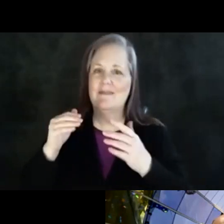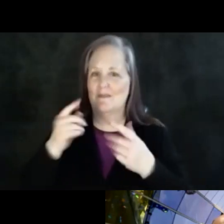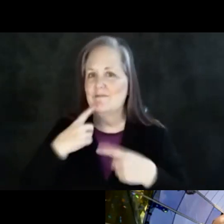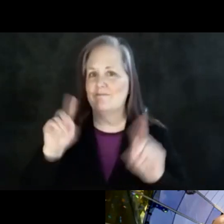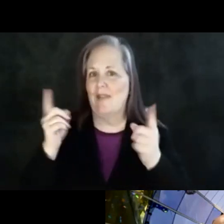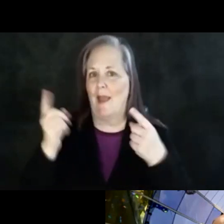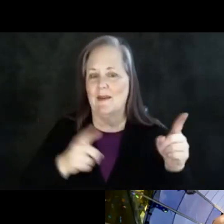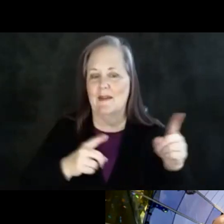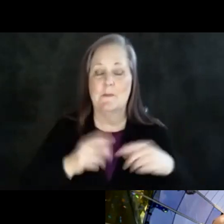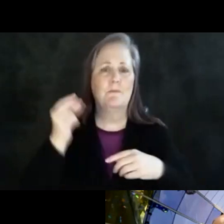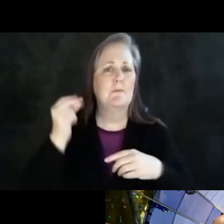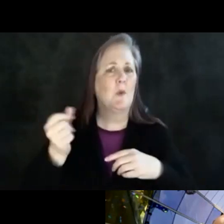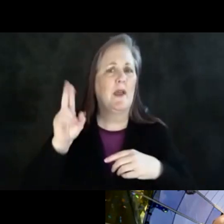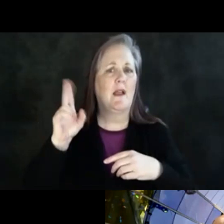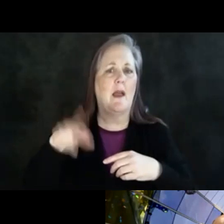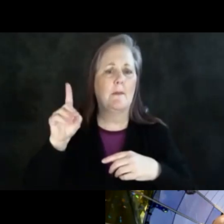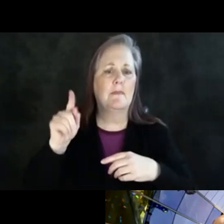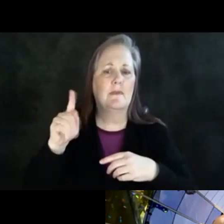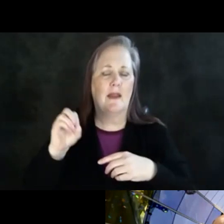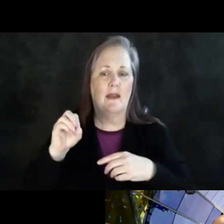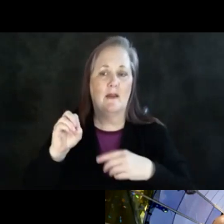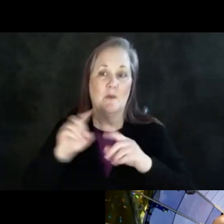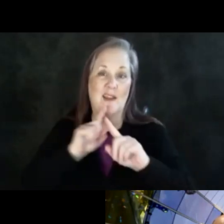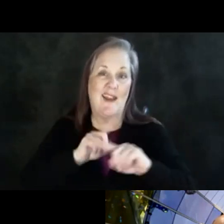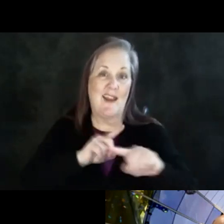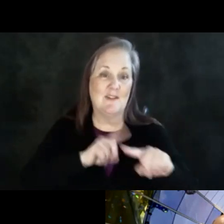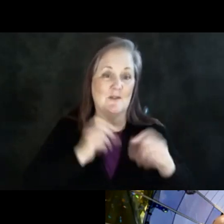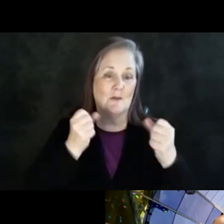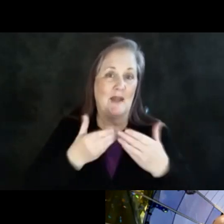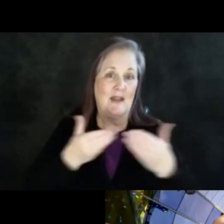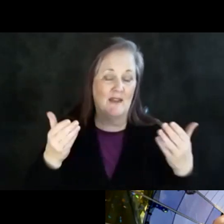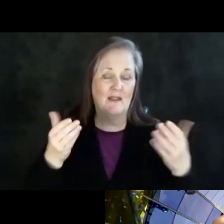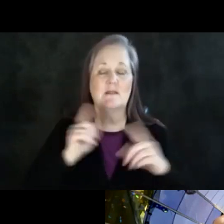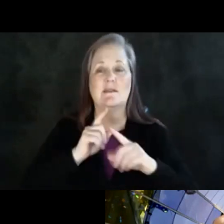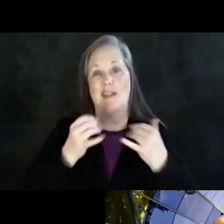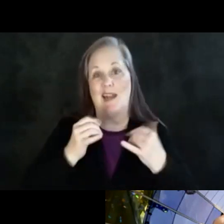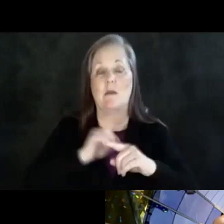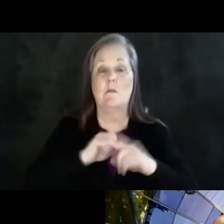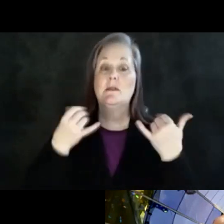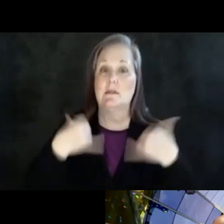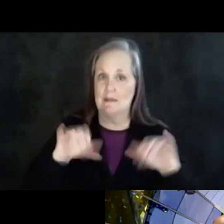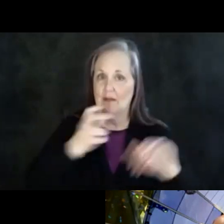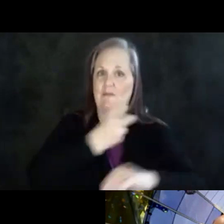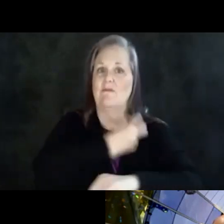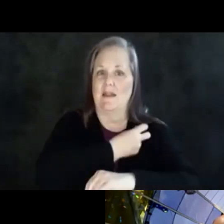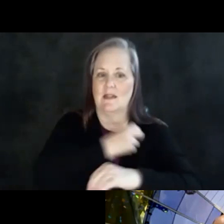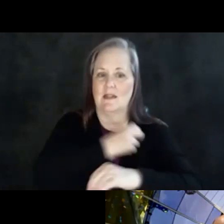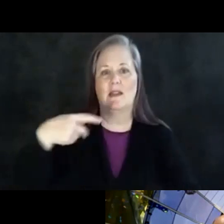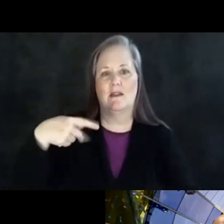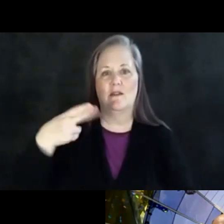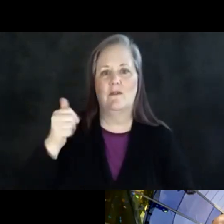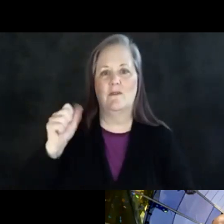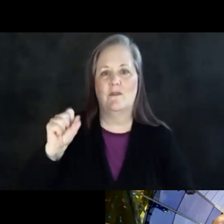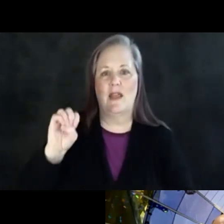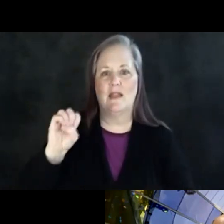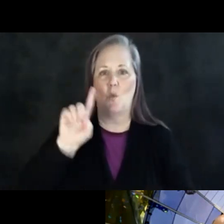just a quick update, and I think we can answer a lot of things in the questions, but We are still vaccinating in phase 1A. So those are